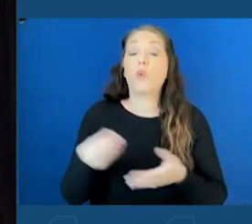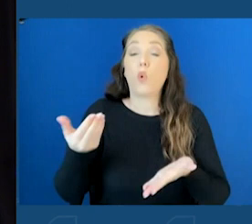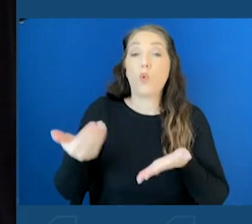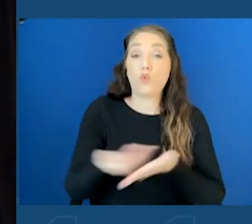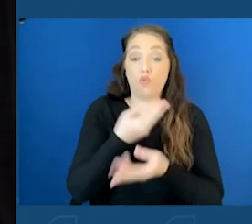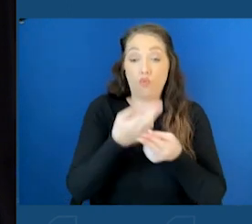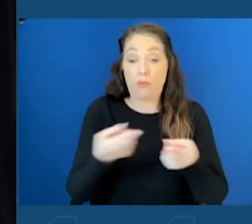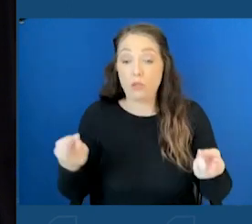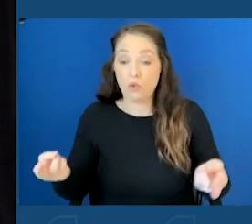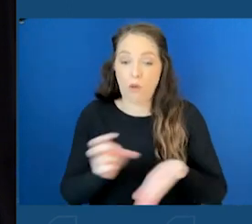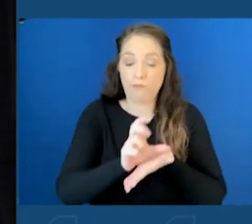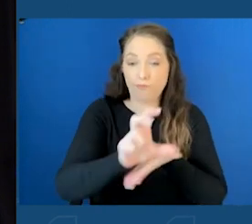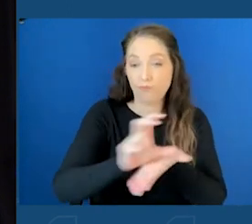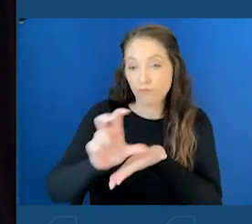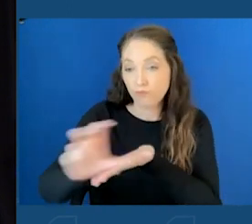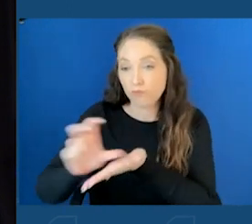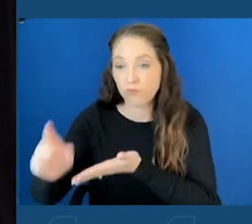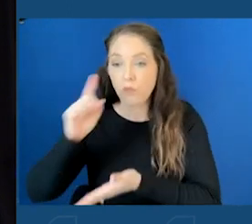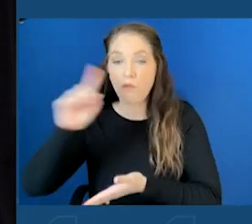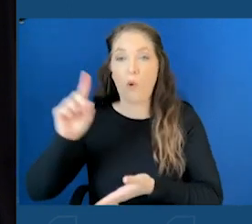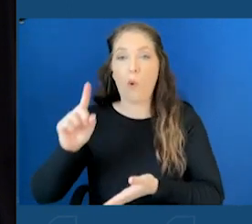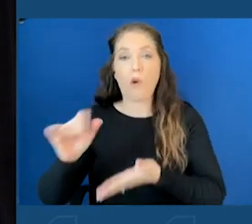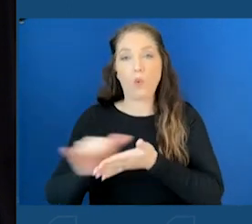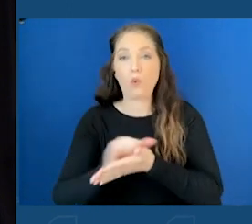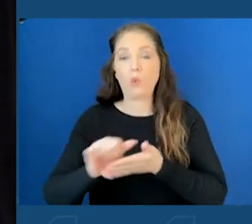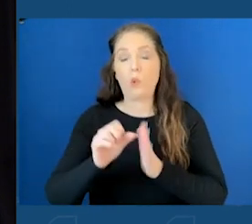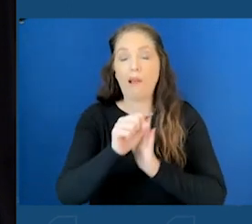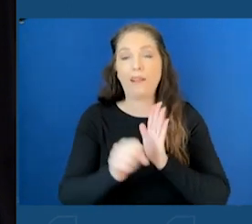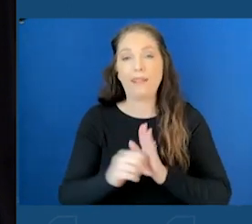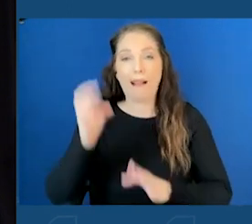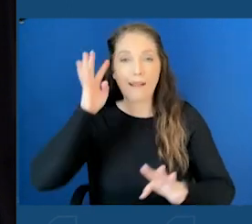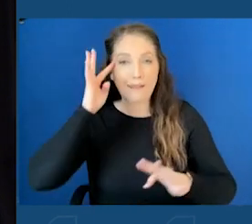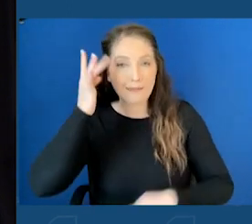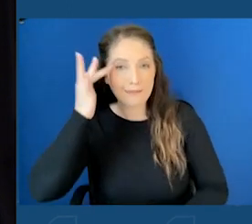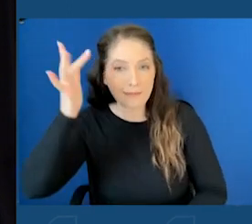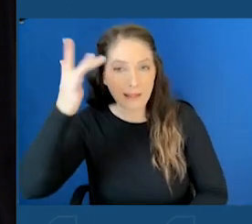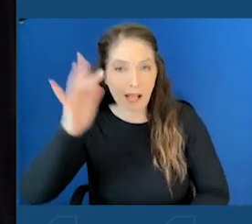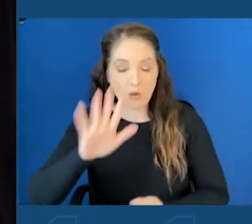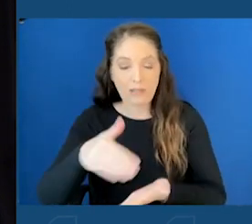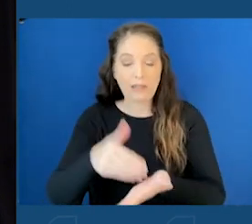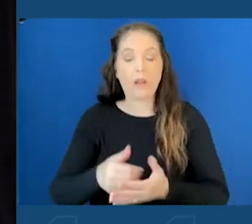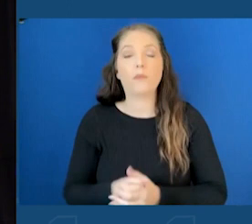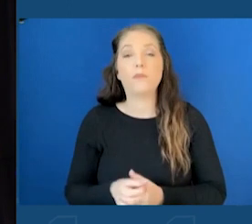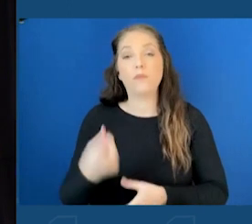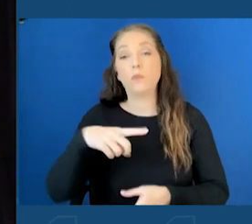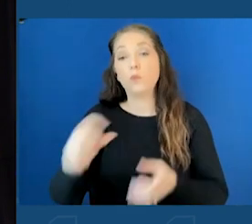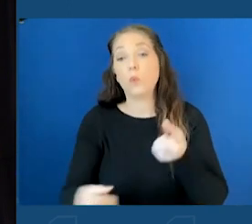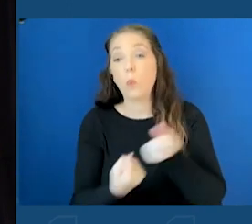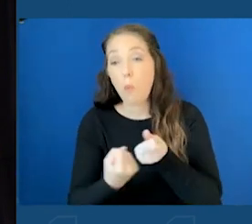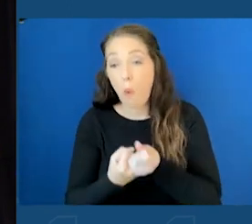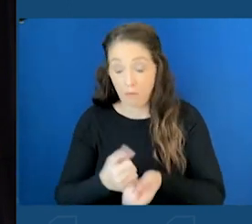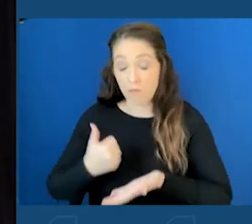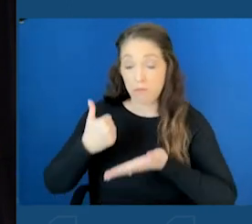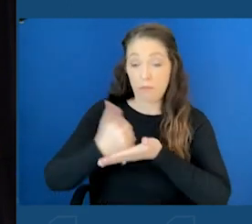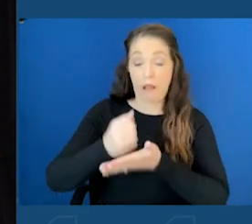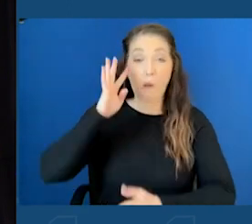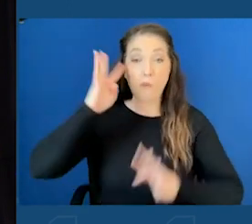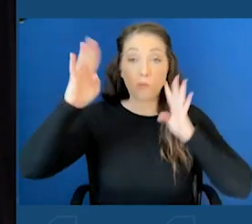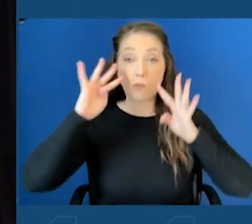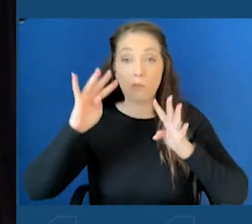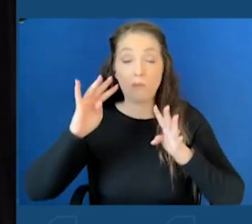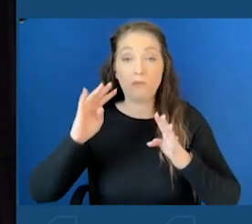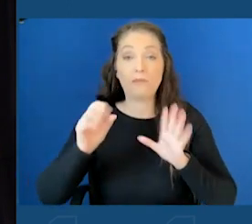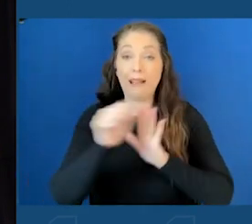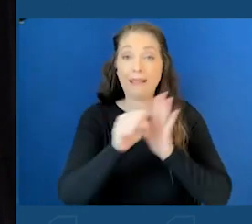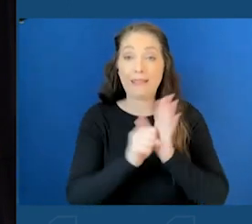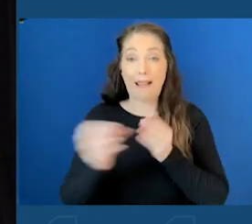Intelligence Center, and supported and helped create Interstate Gun Task Force. Governor, I